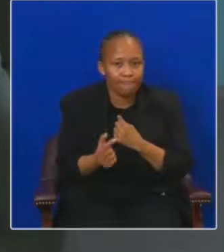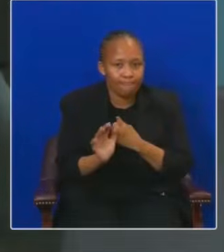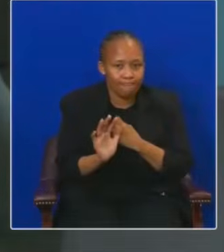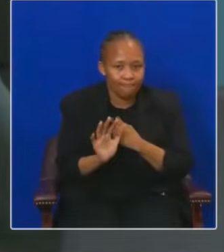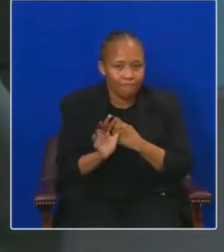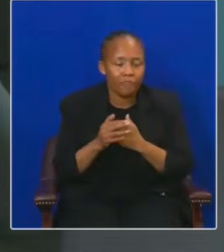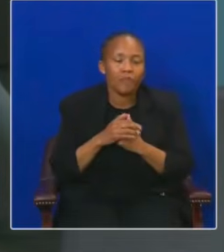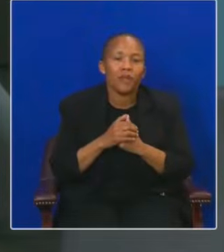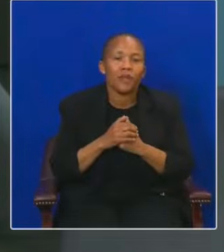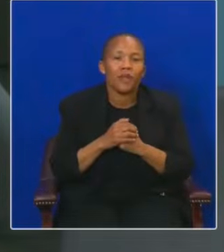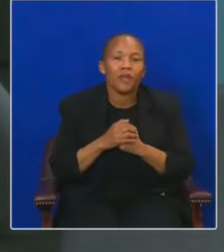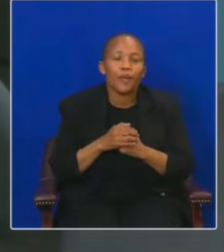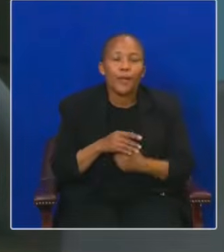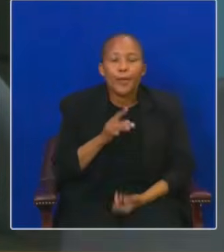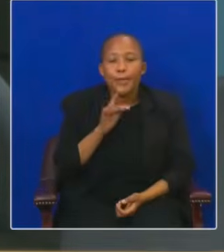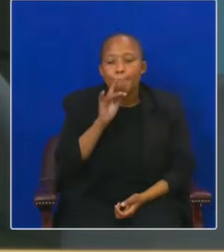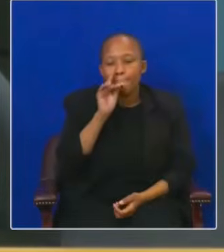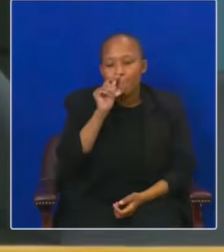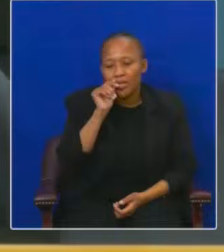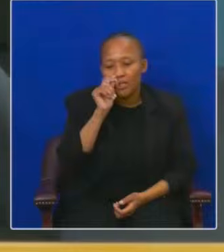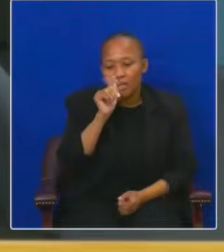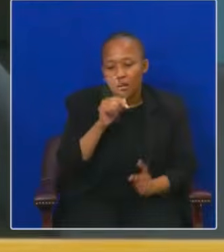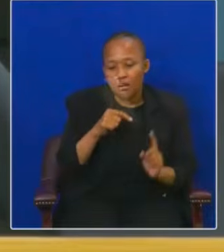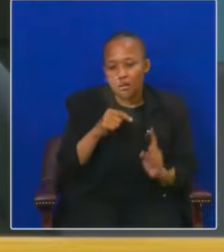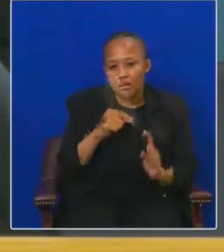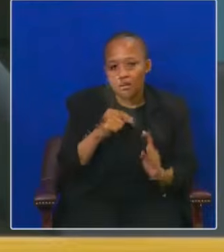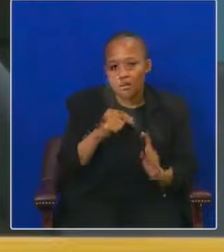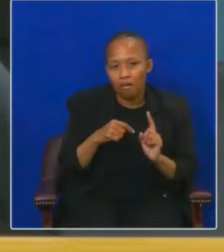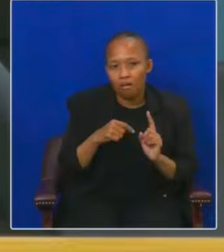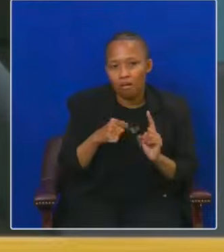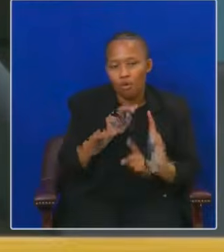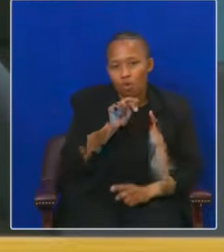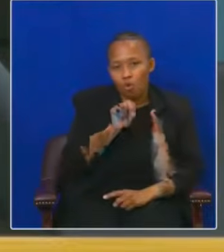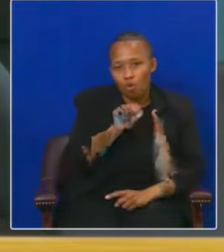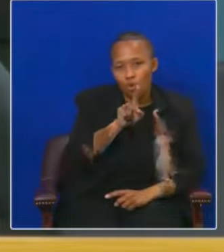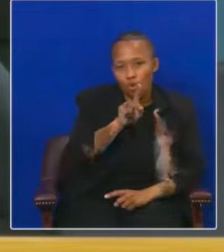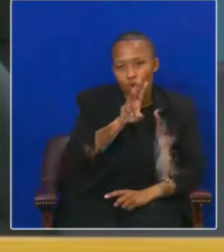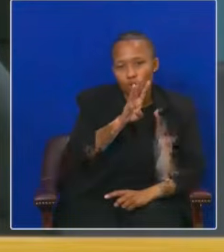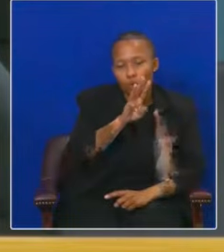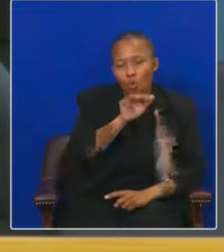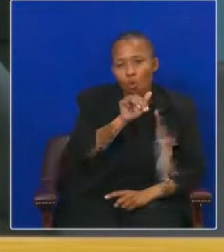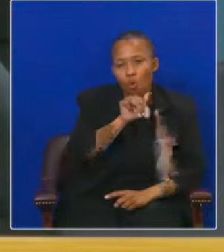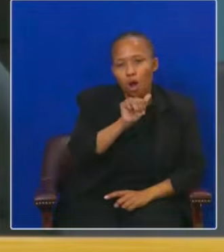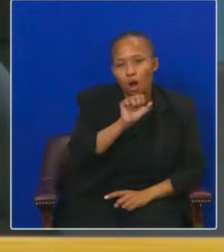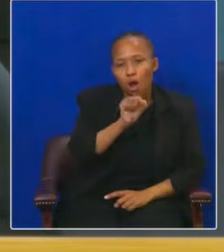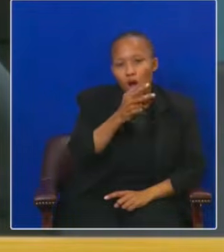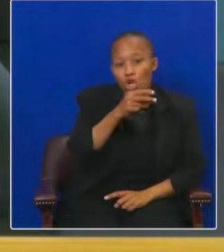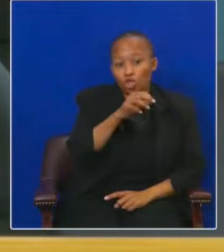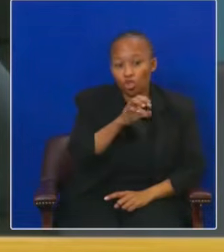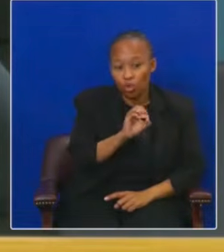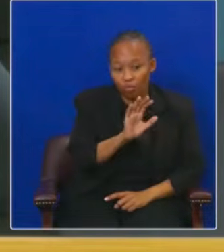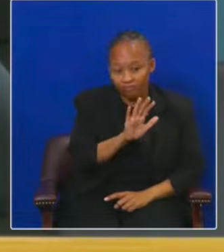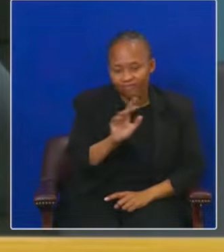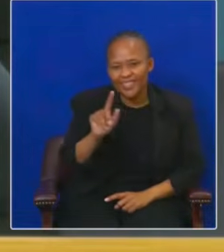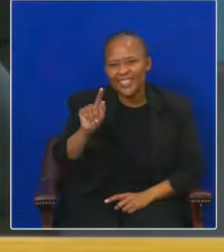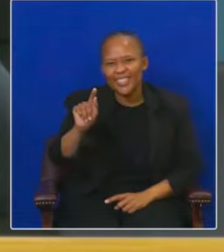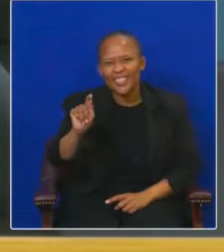Mr. Nkwashu is not related to Katiso's girlfriend at all.